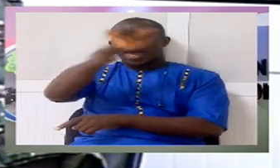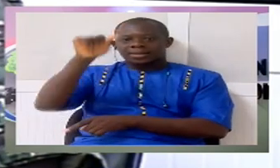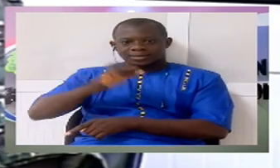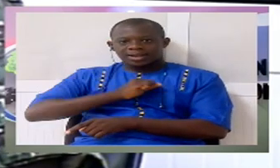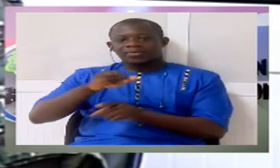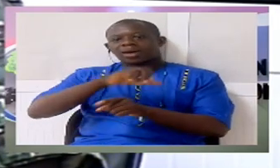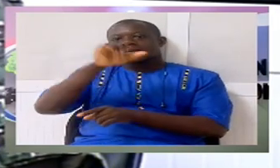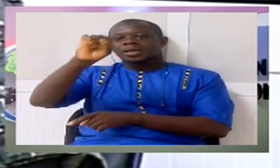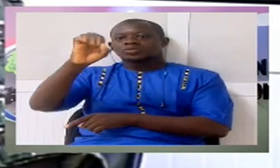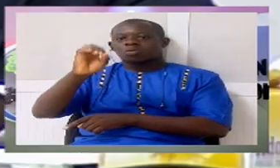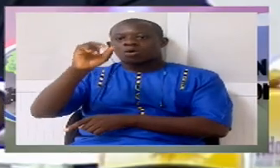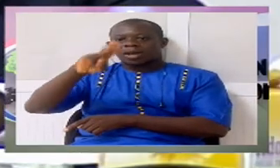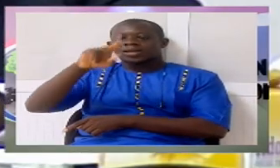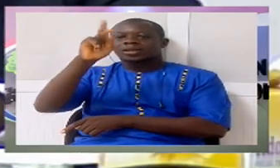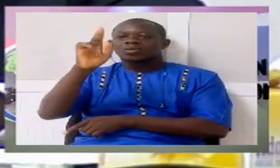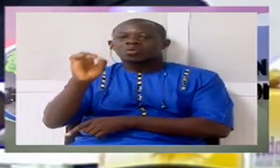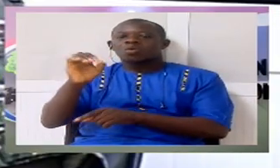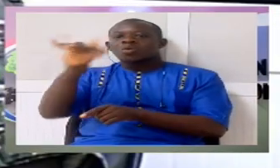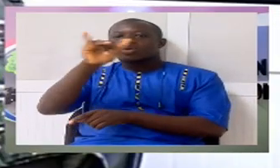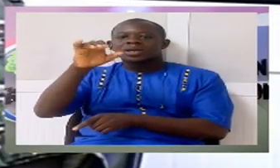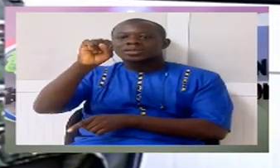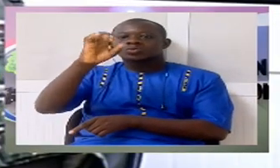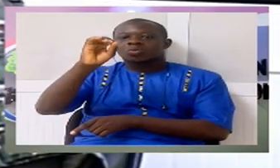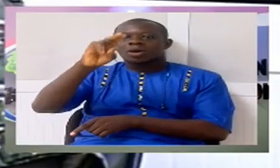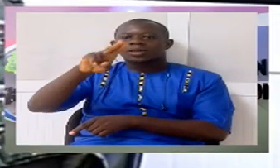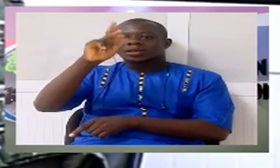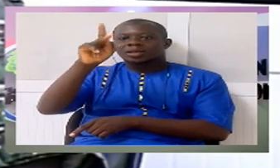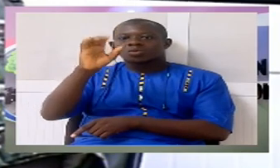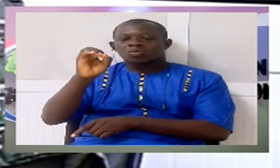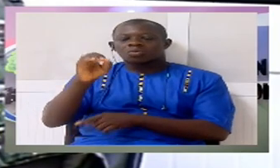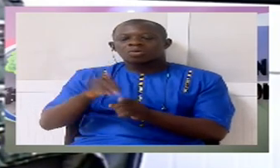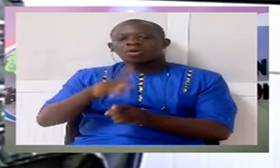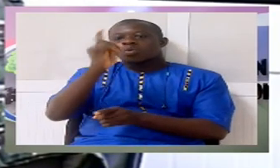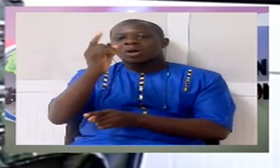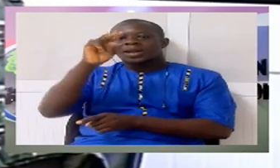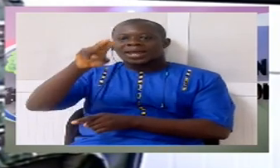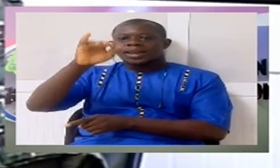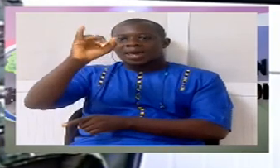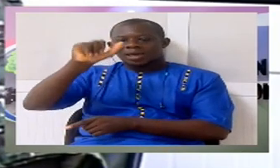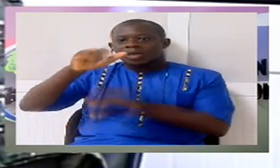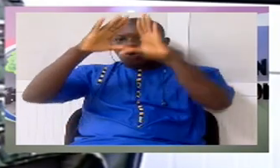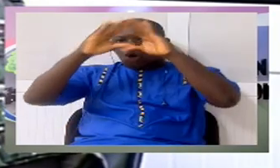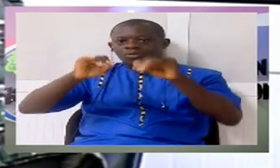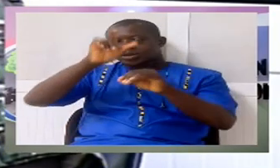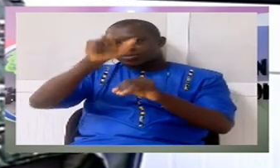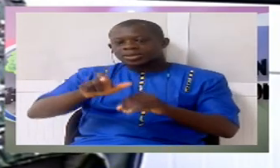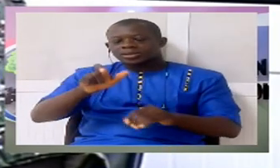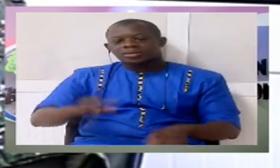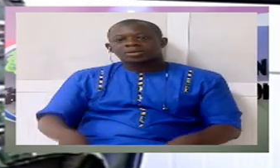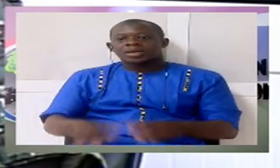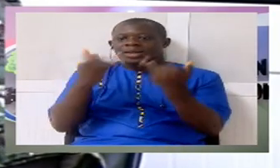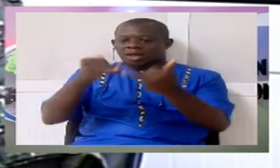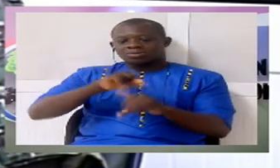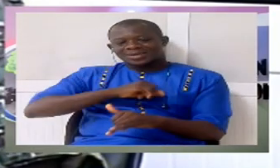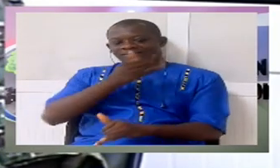Myself, him and Sonko. Which Sonko? Ban Sonko. NIA officer. One NIA officer. Because of